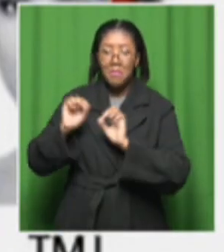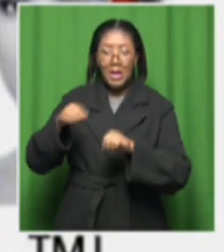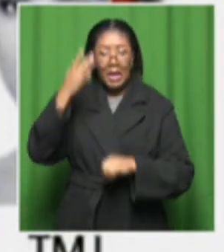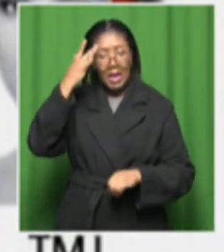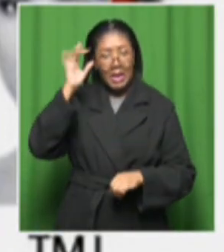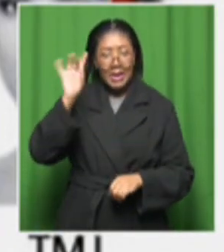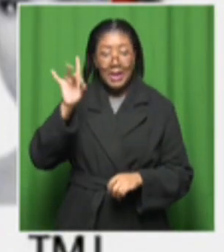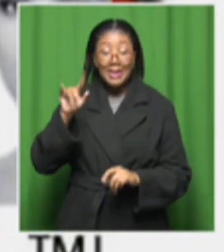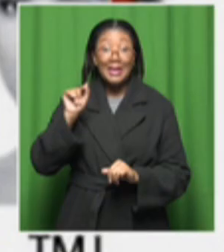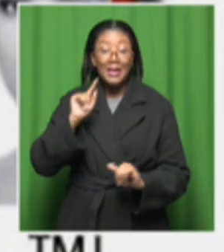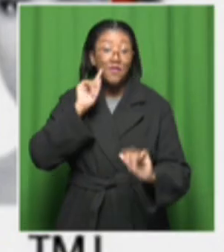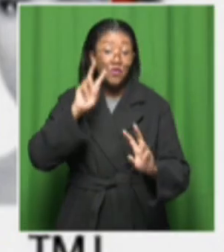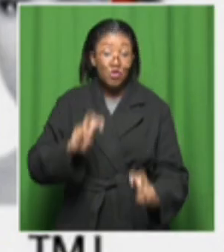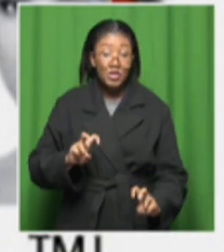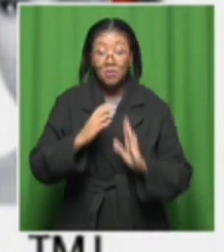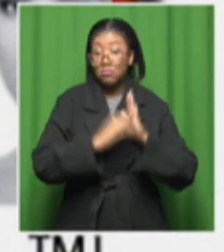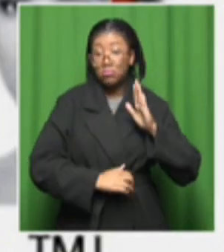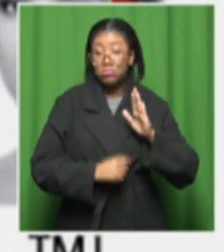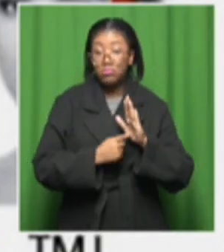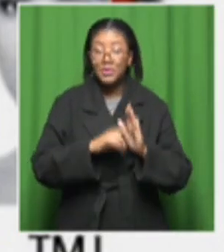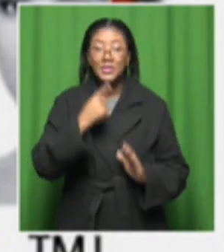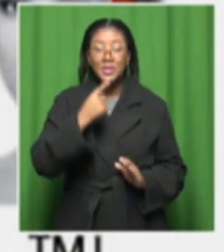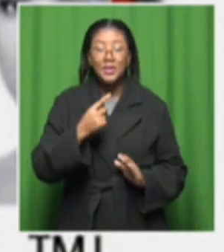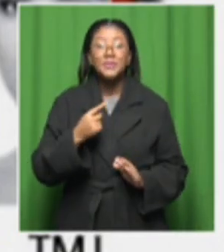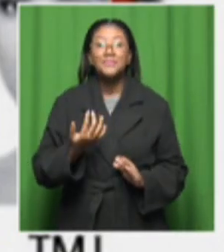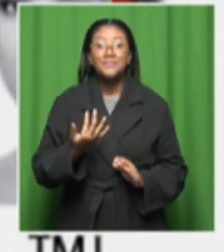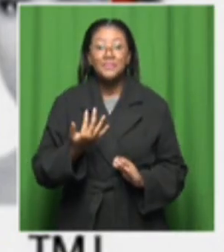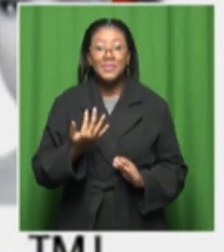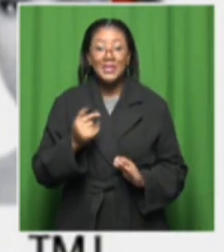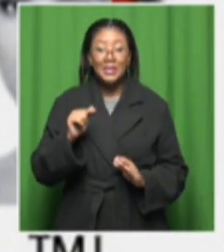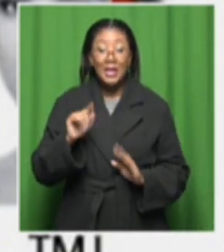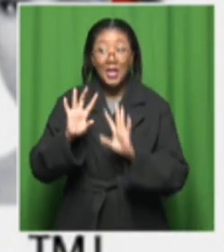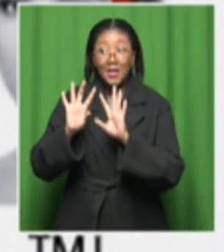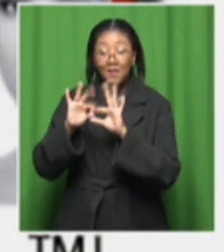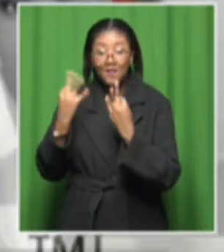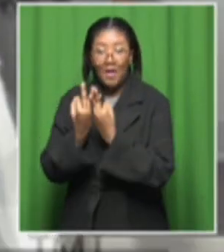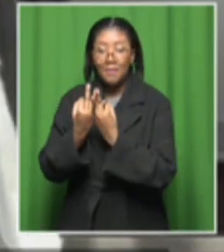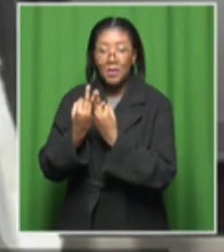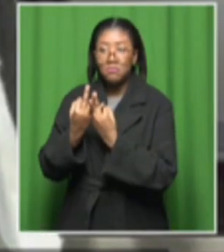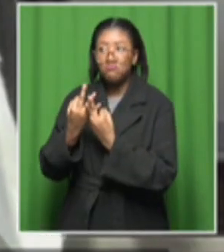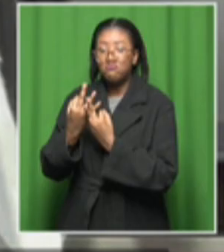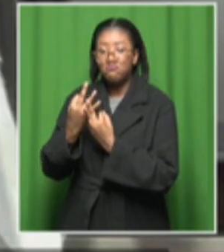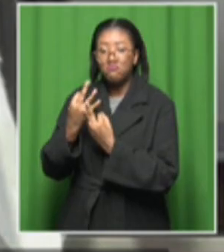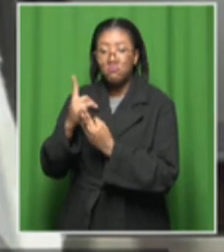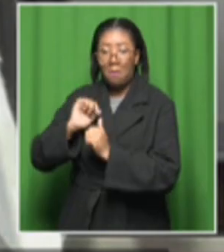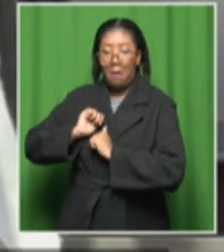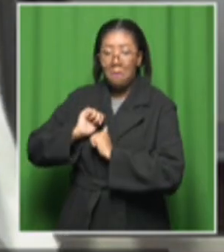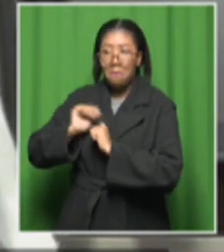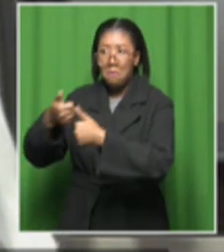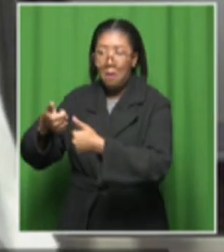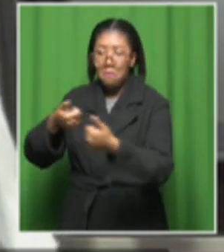migraine headaches, they did find that genetics plays a huge role in terms of causes.